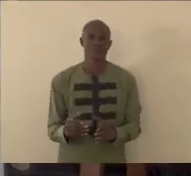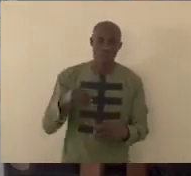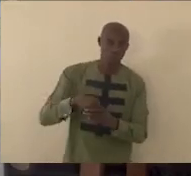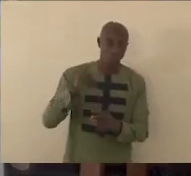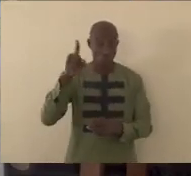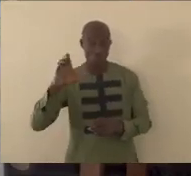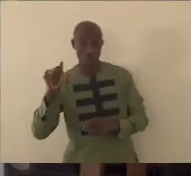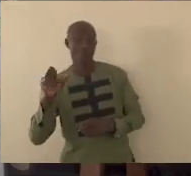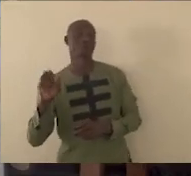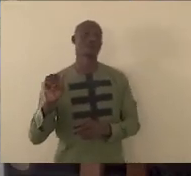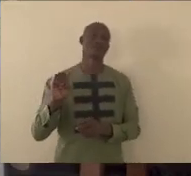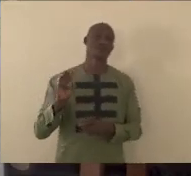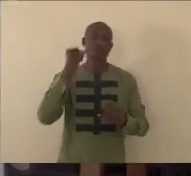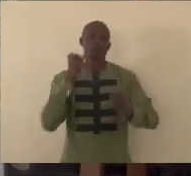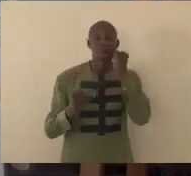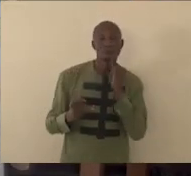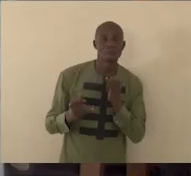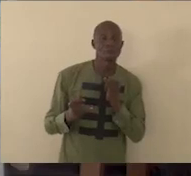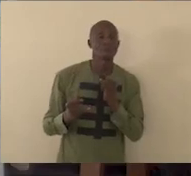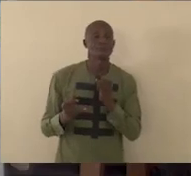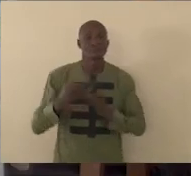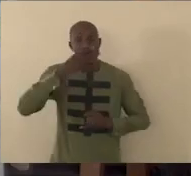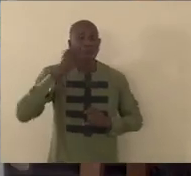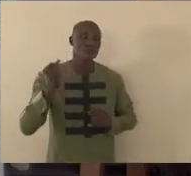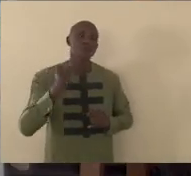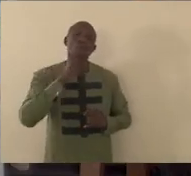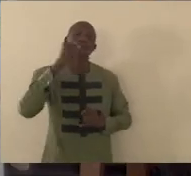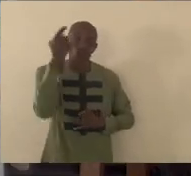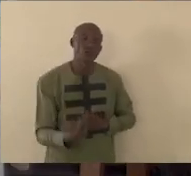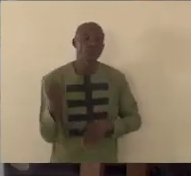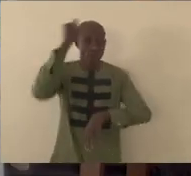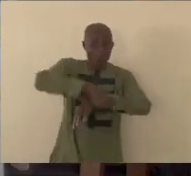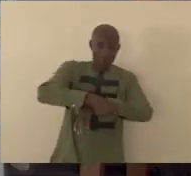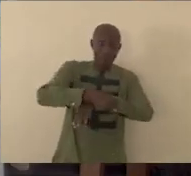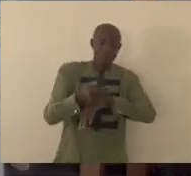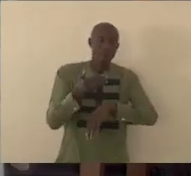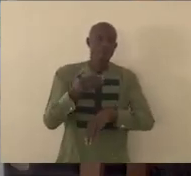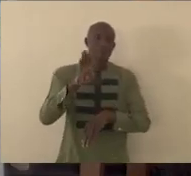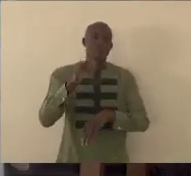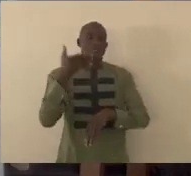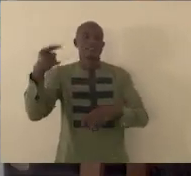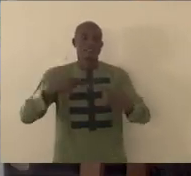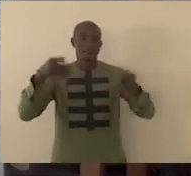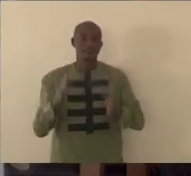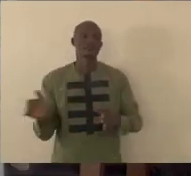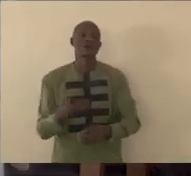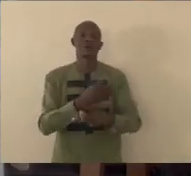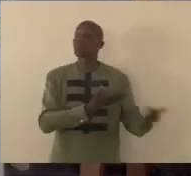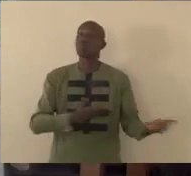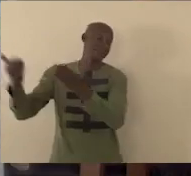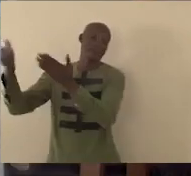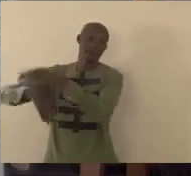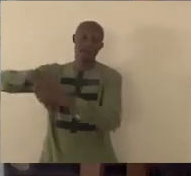In one case, Israel was not only conquered by their adversaries, they were enslaved